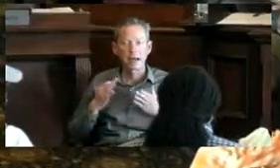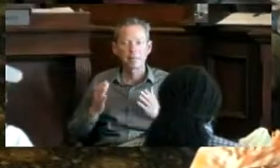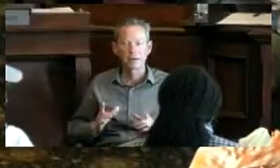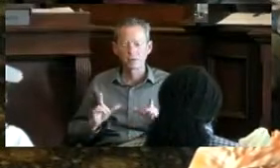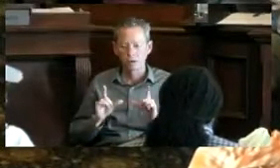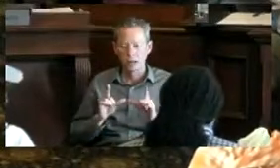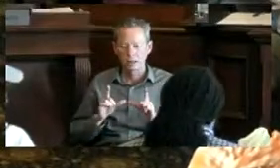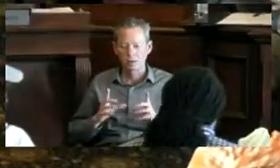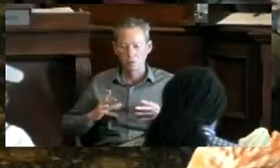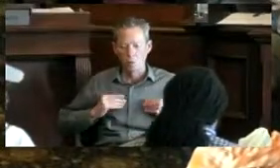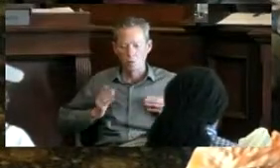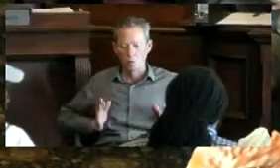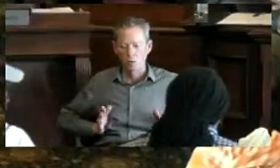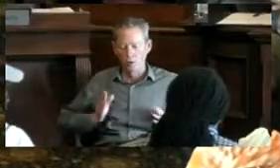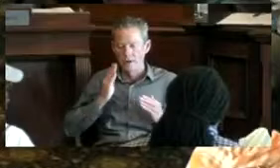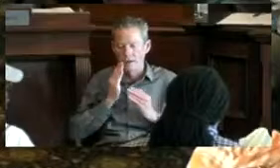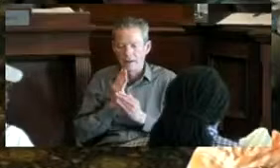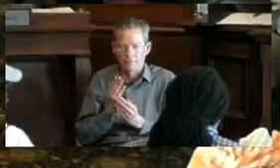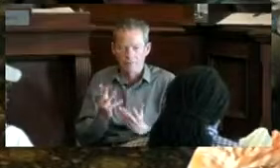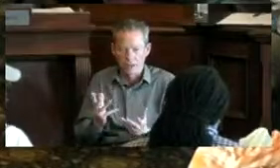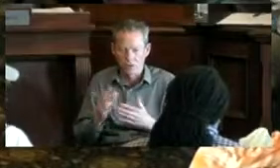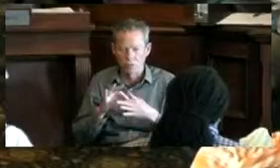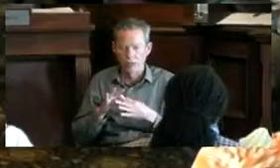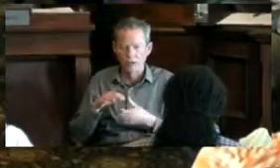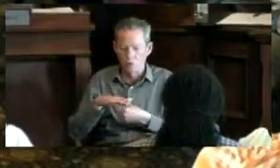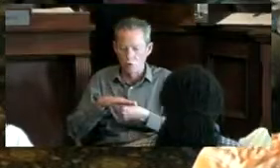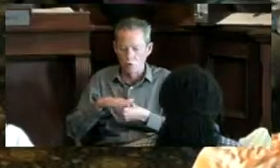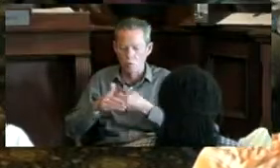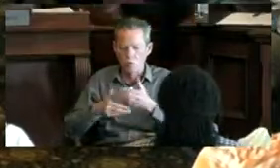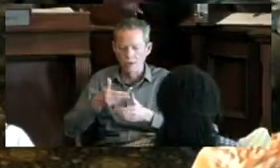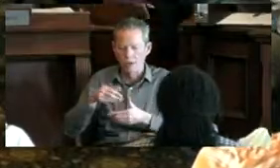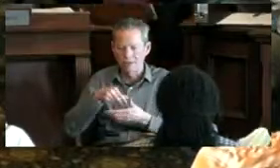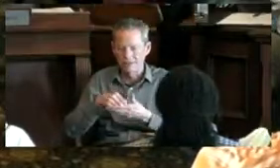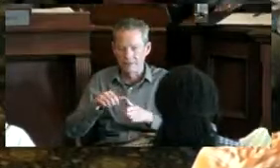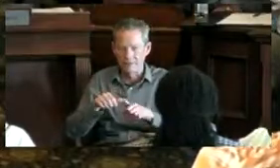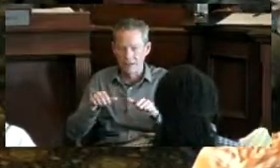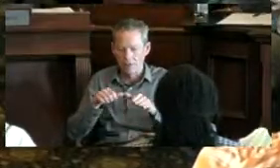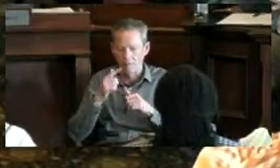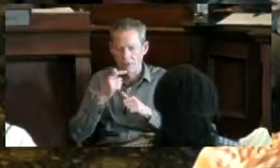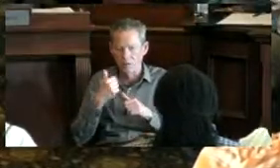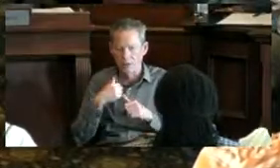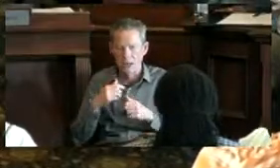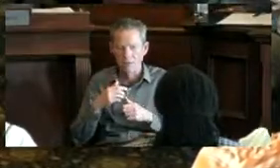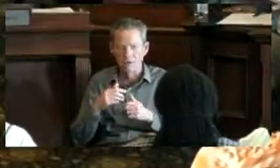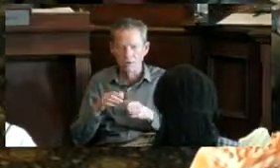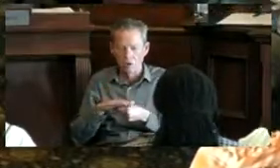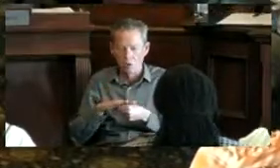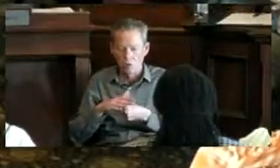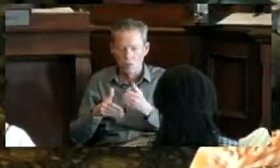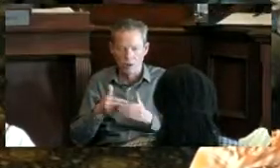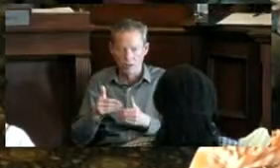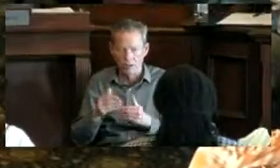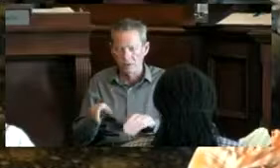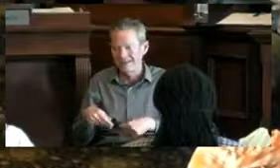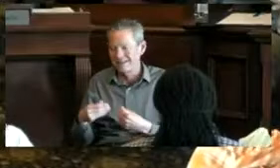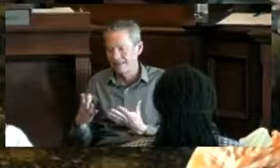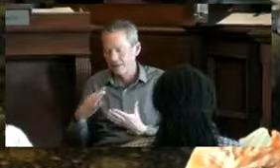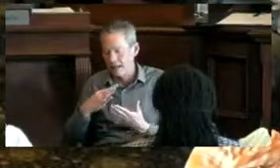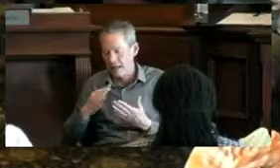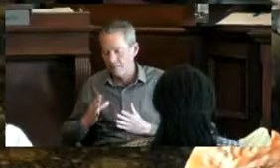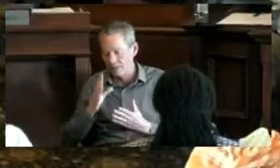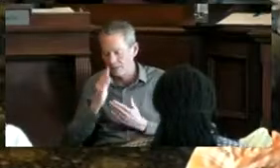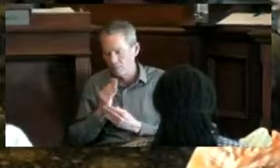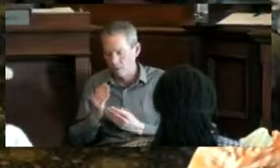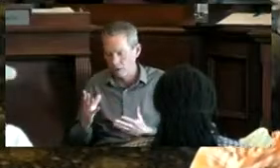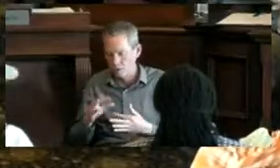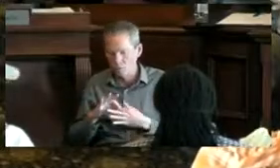license holder information on local processors in the area, because we have local processors. Giving the applicant